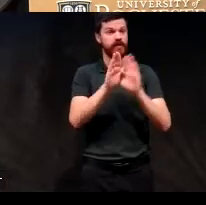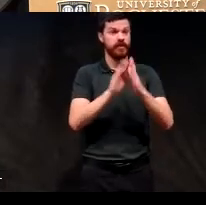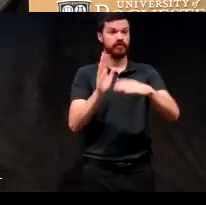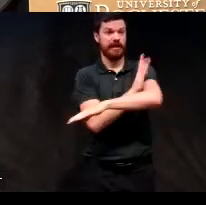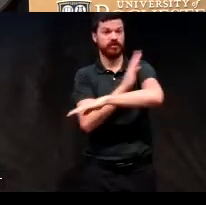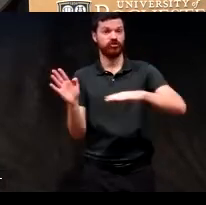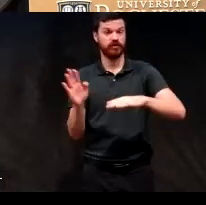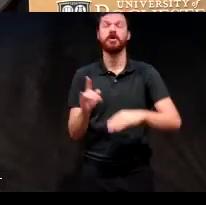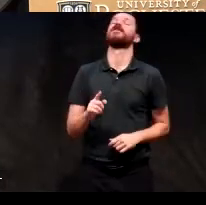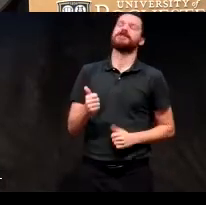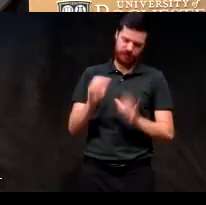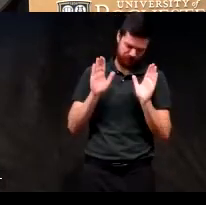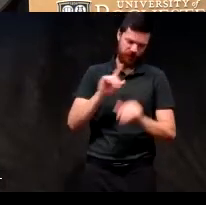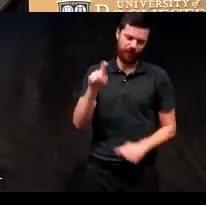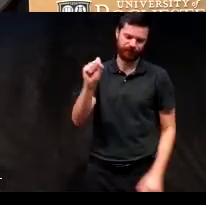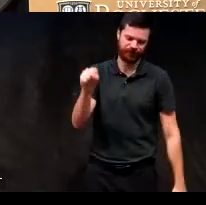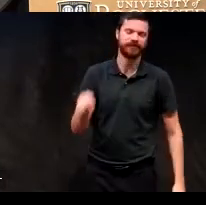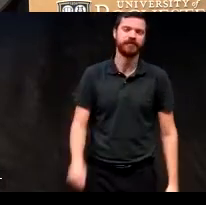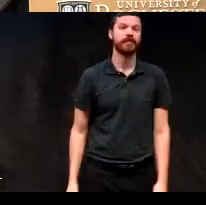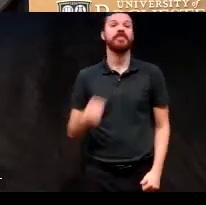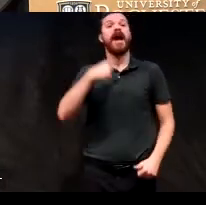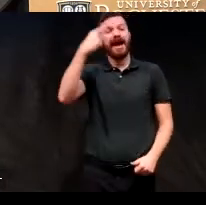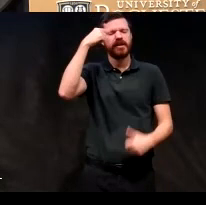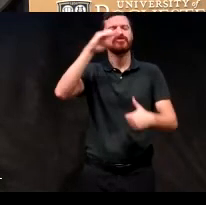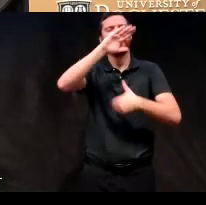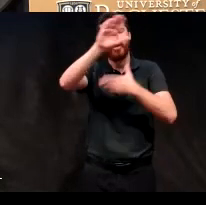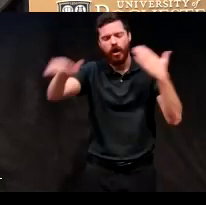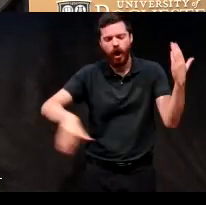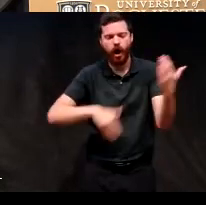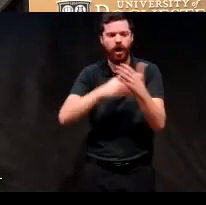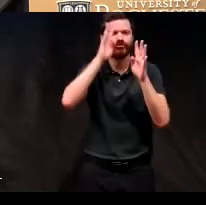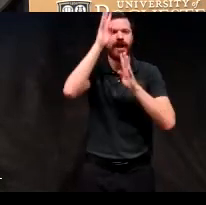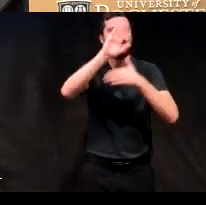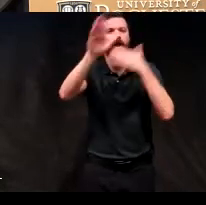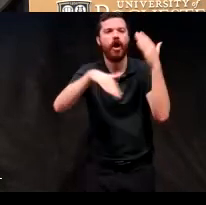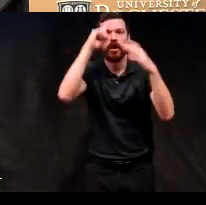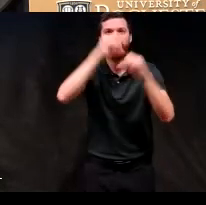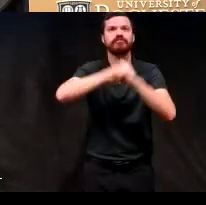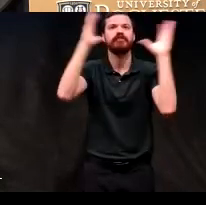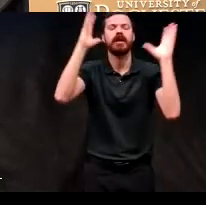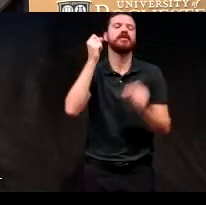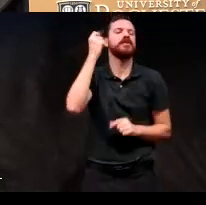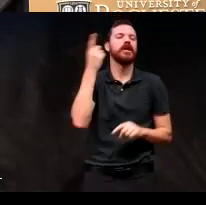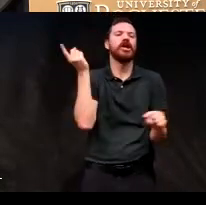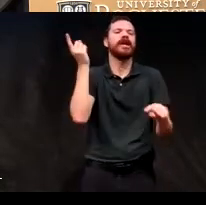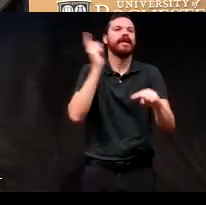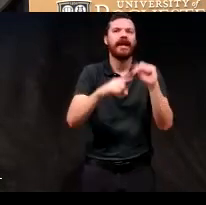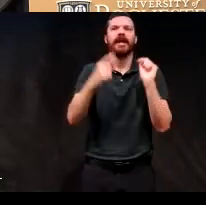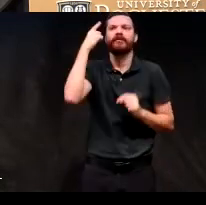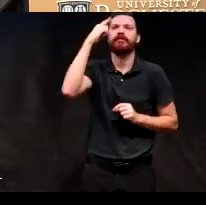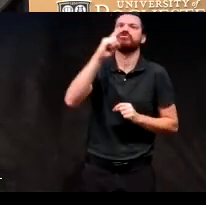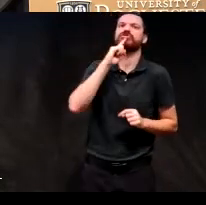that's a great question. Thank you for asking. I think it's all imaginative and creative, right? There's no way of knowing for sure what is